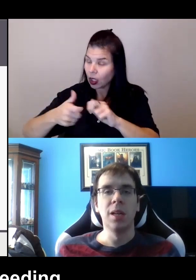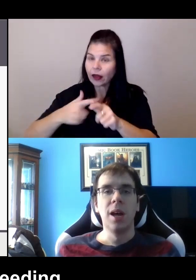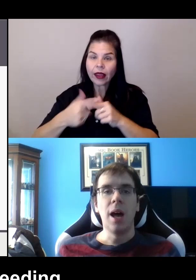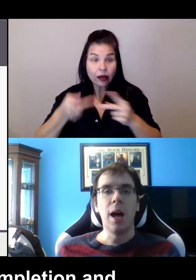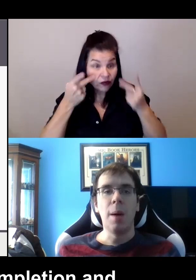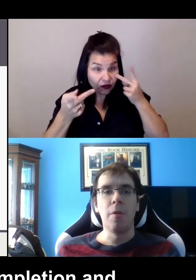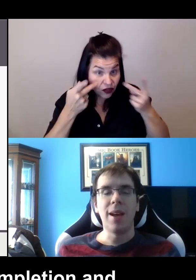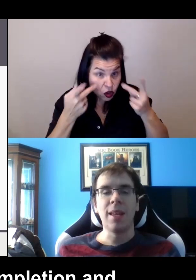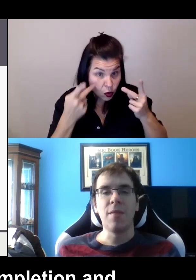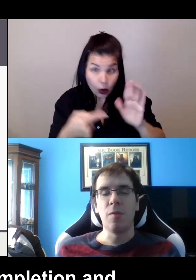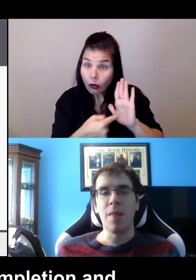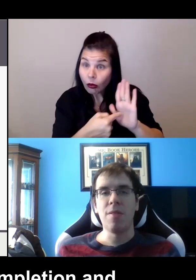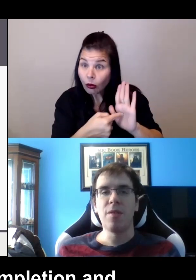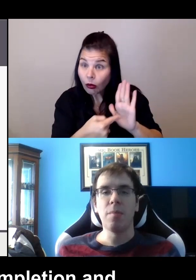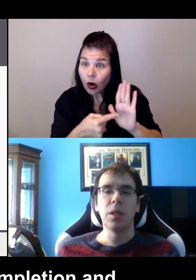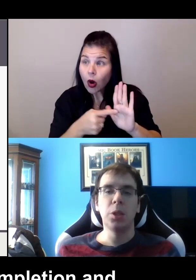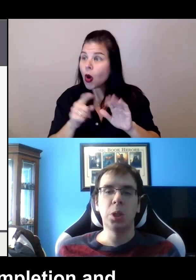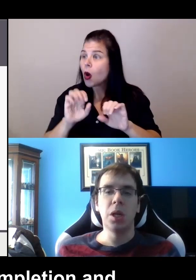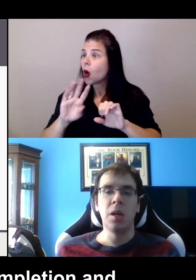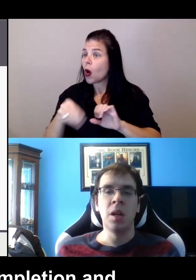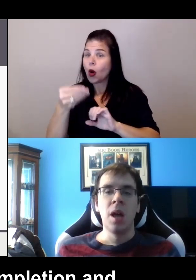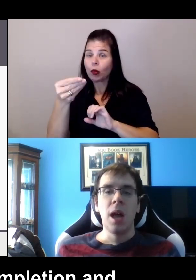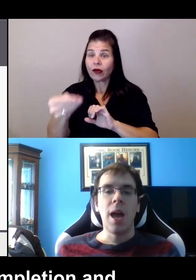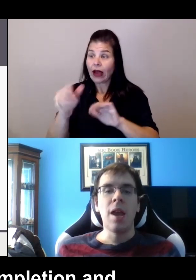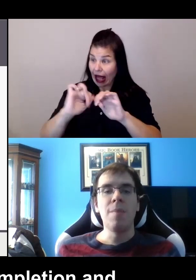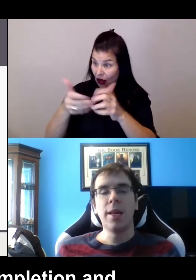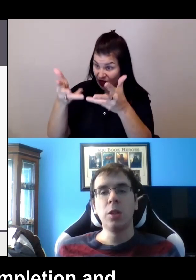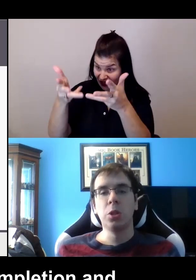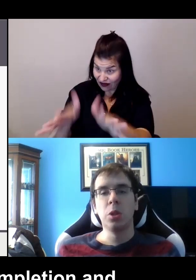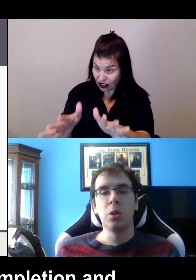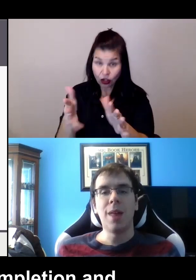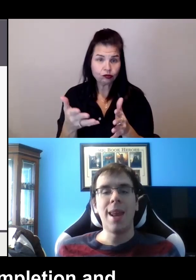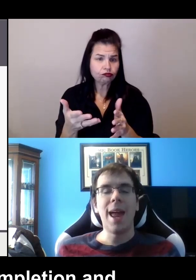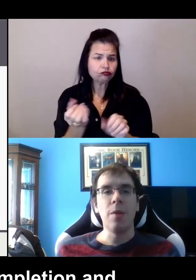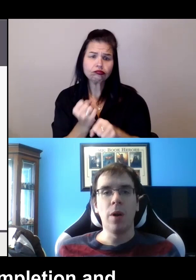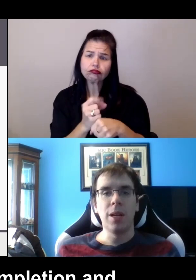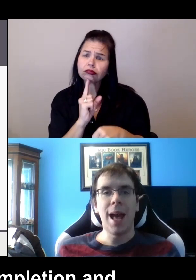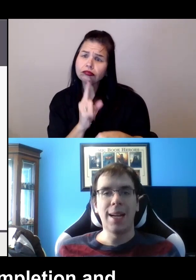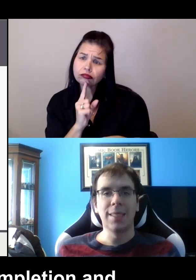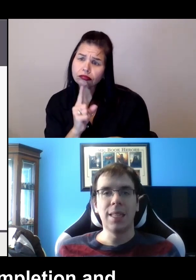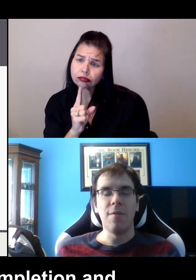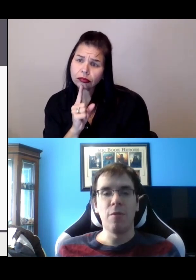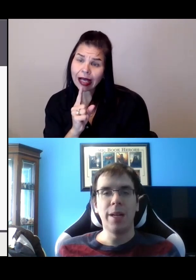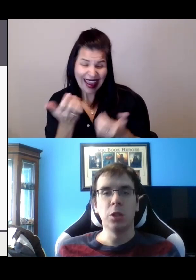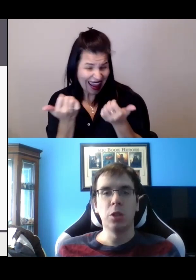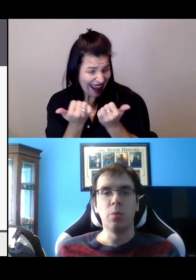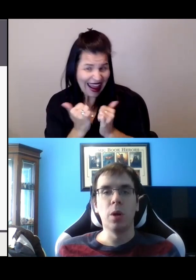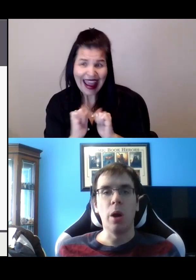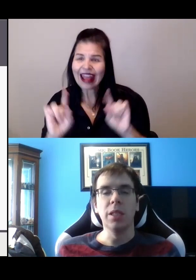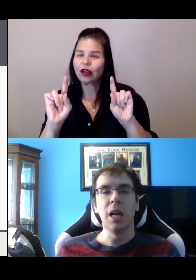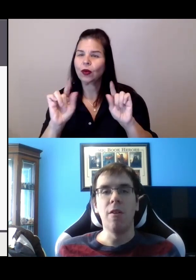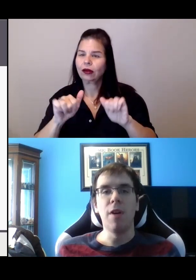demonstrations, providing different methods of completion, and making sure that anyone can access the